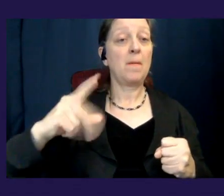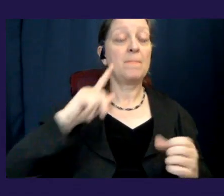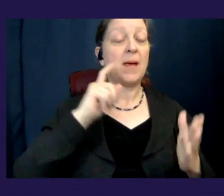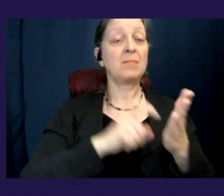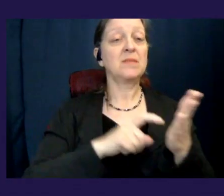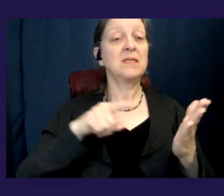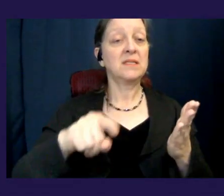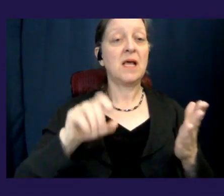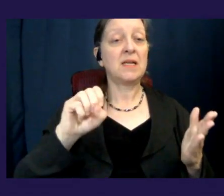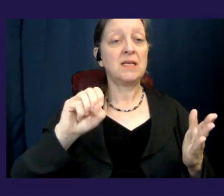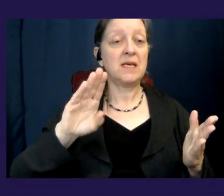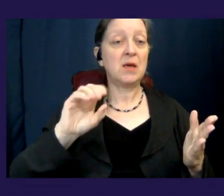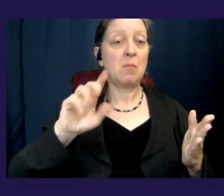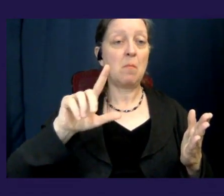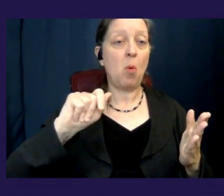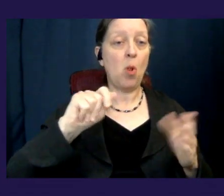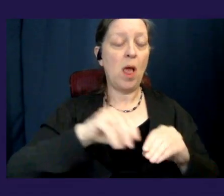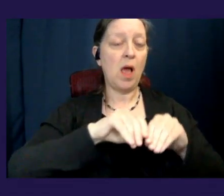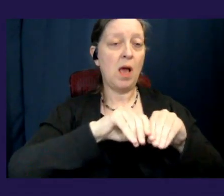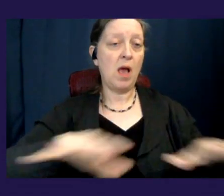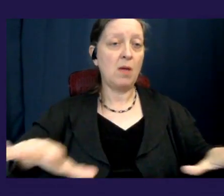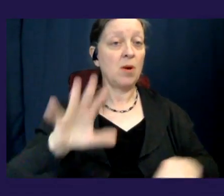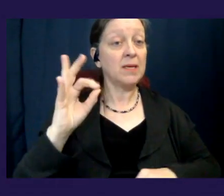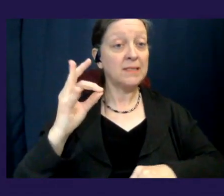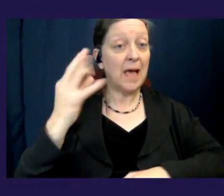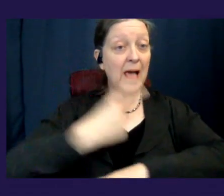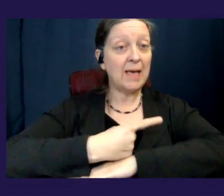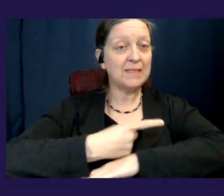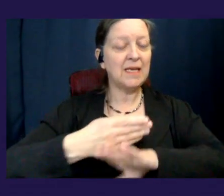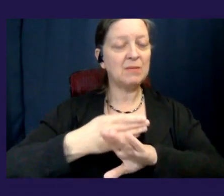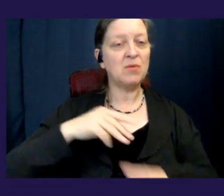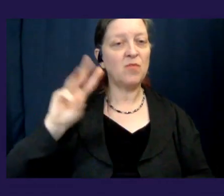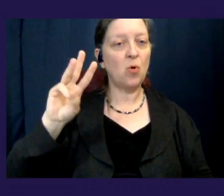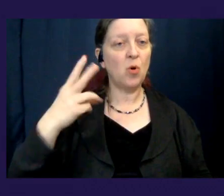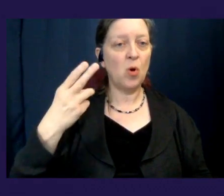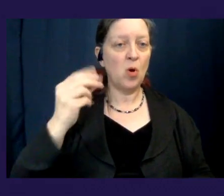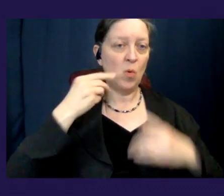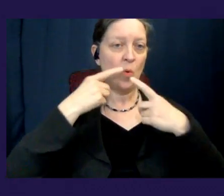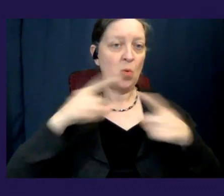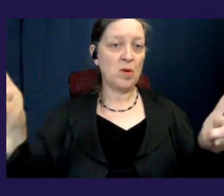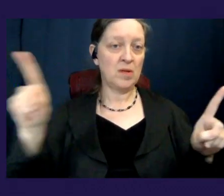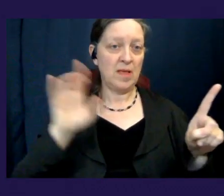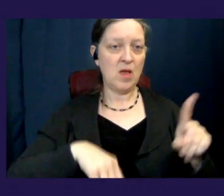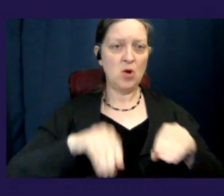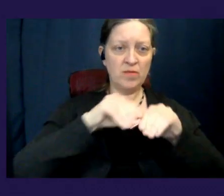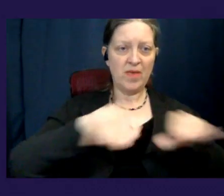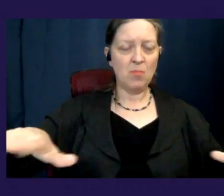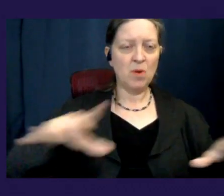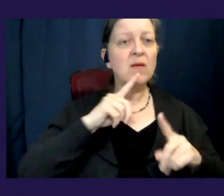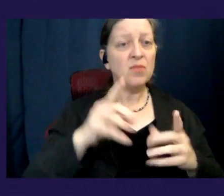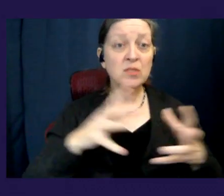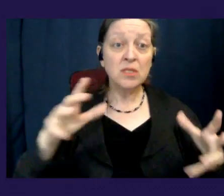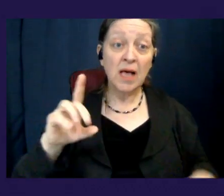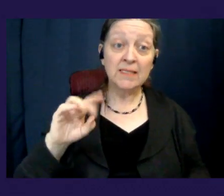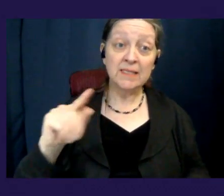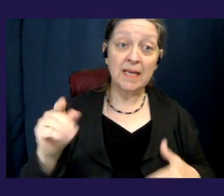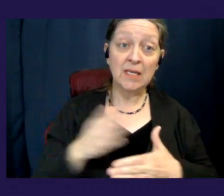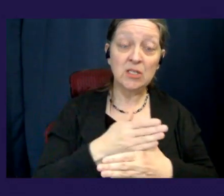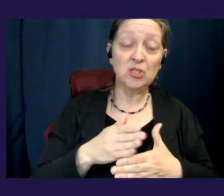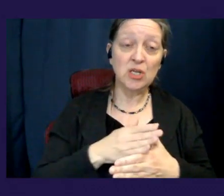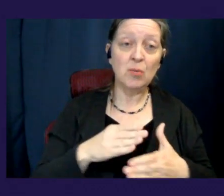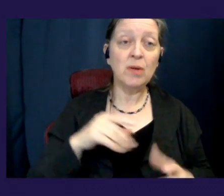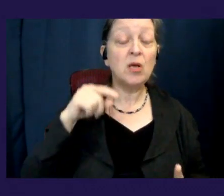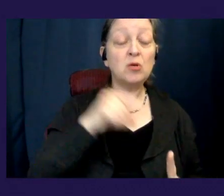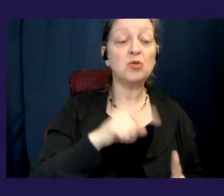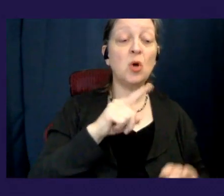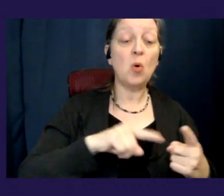an outbreak was declared by the World Health Organization, there's a large amount of data sharing. And so the minute HealthMap knew of that outbreak, so